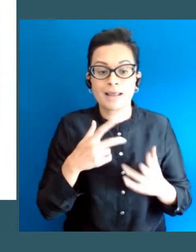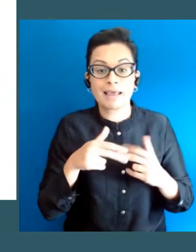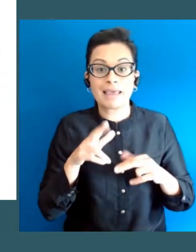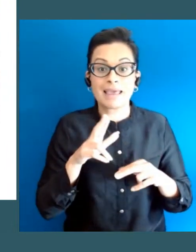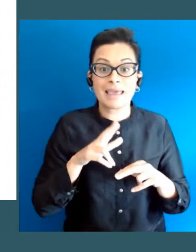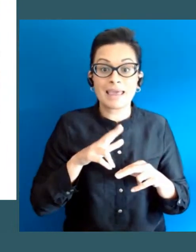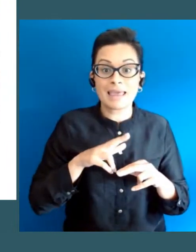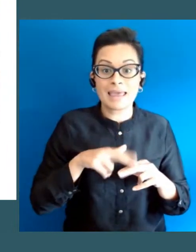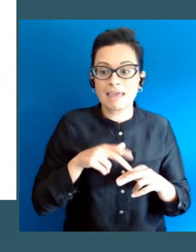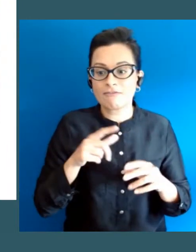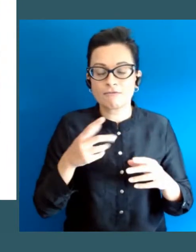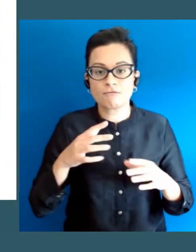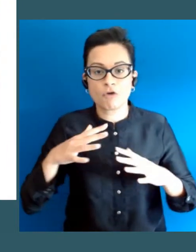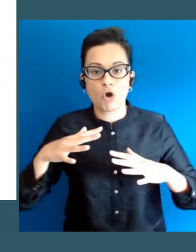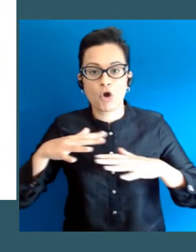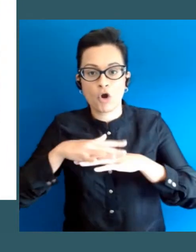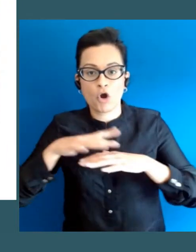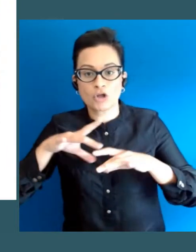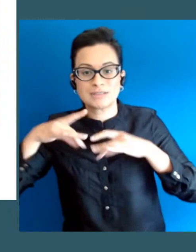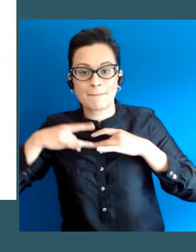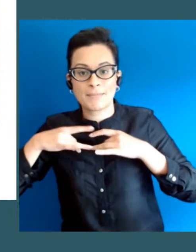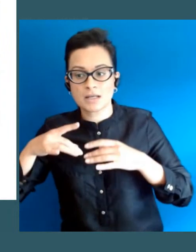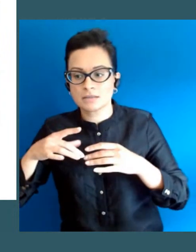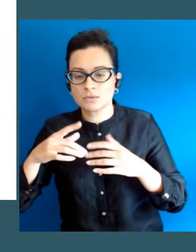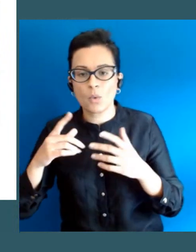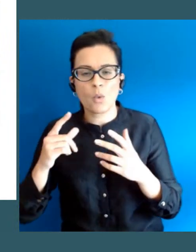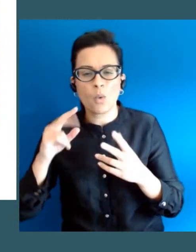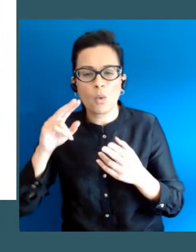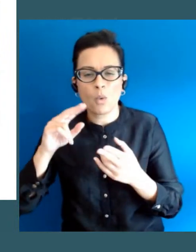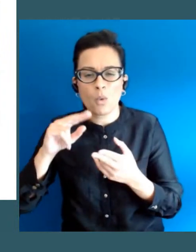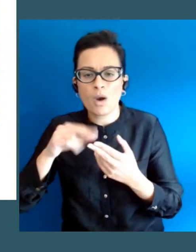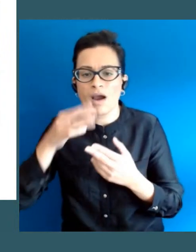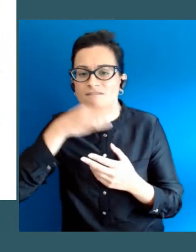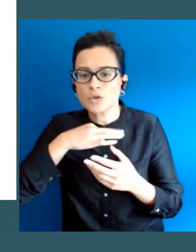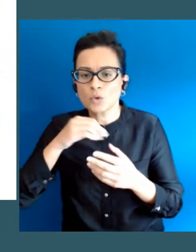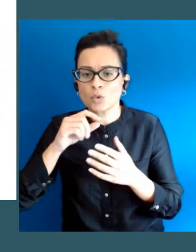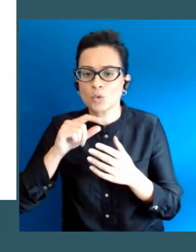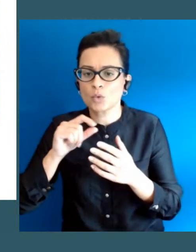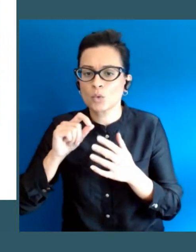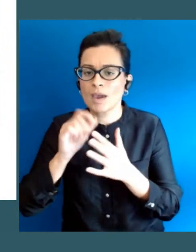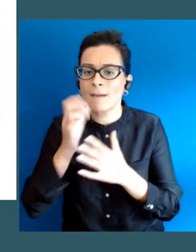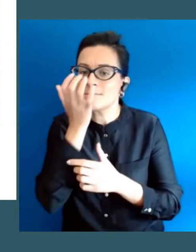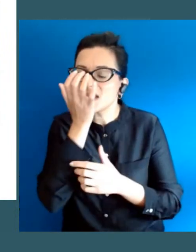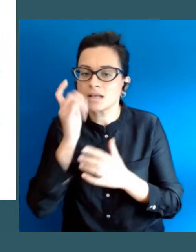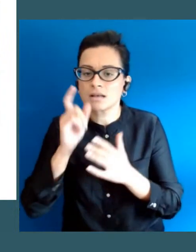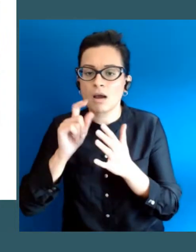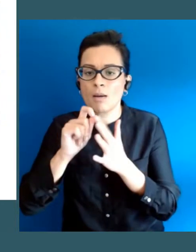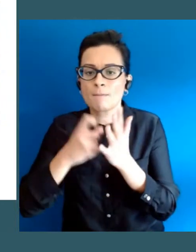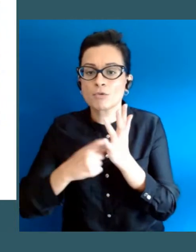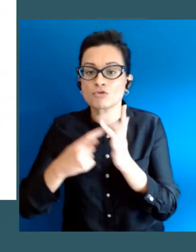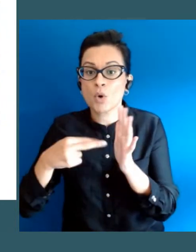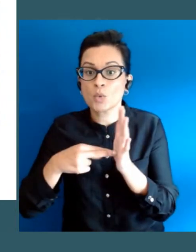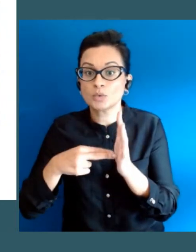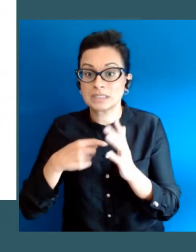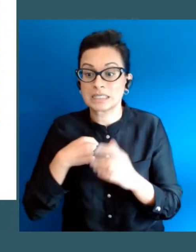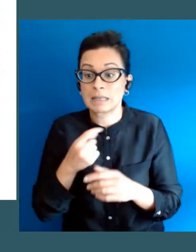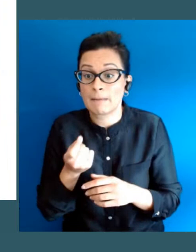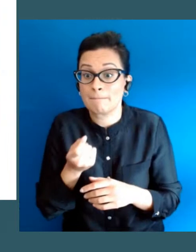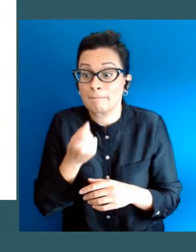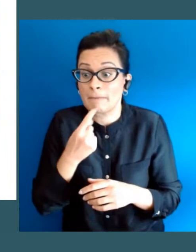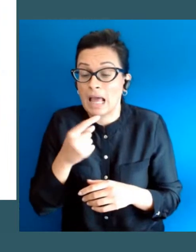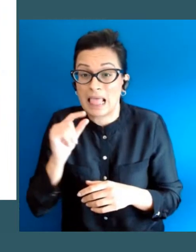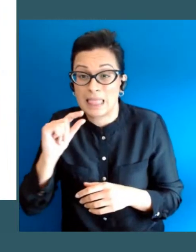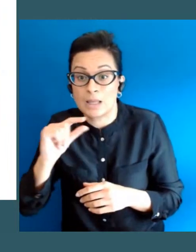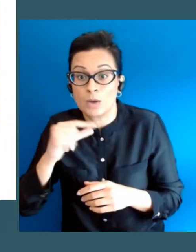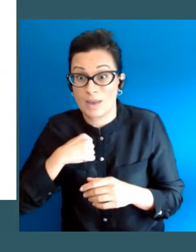or low levels of peanut protein and anything, they wouldn't die from a reaction. And so immunotherapy can pave